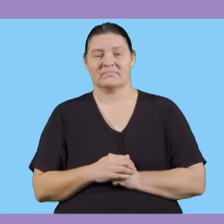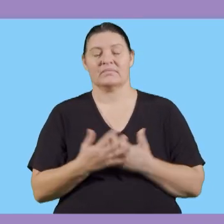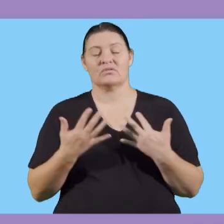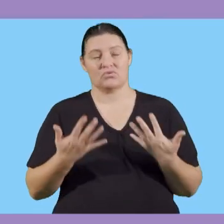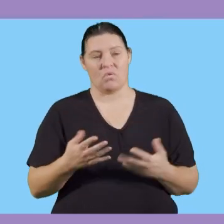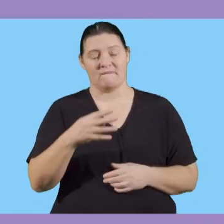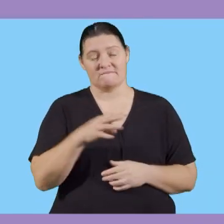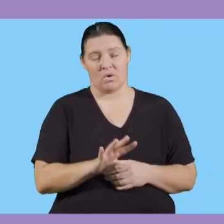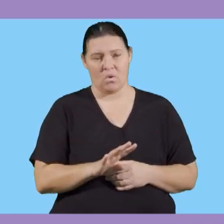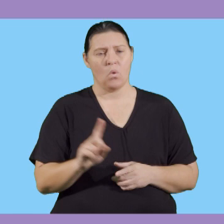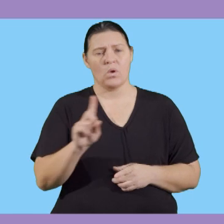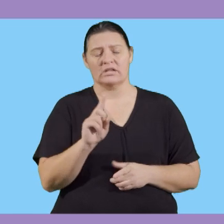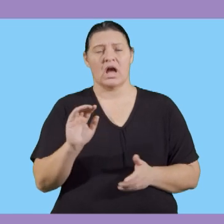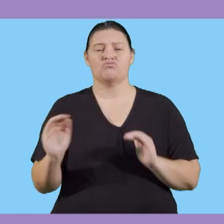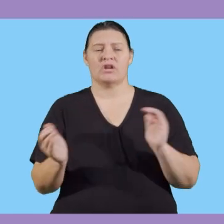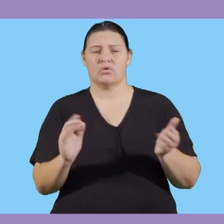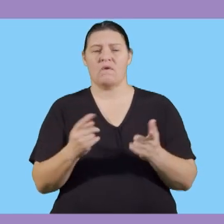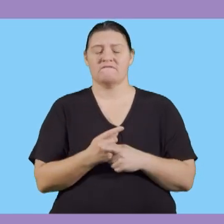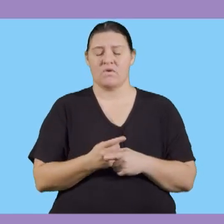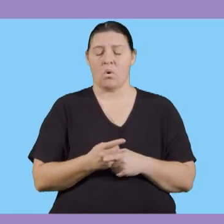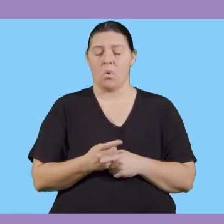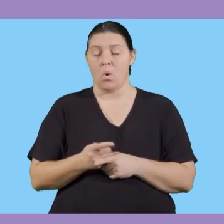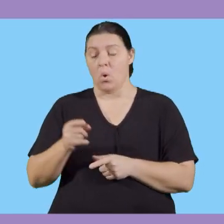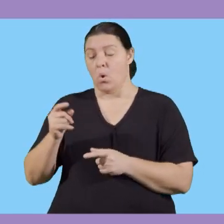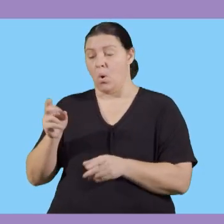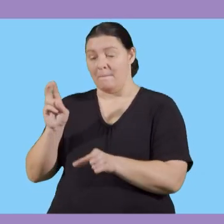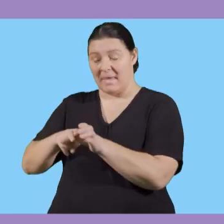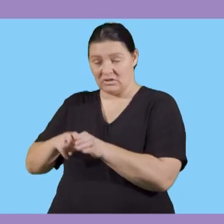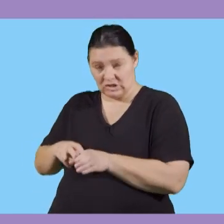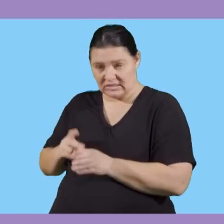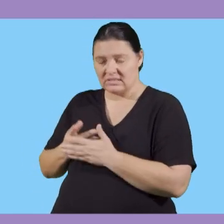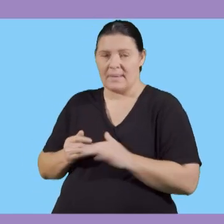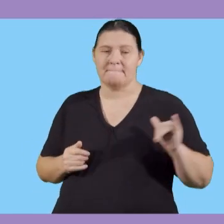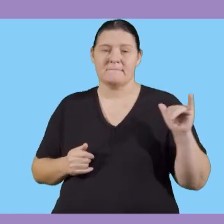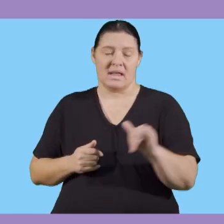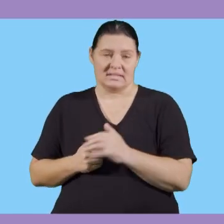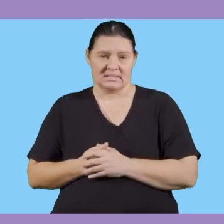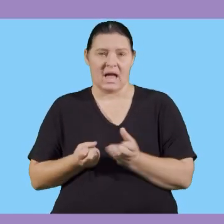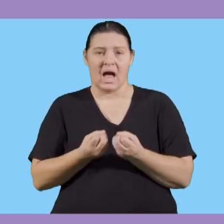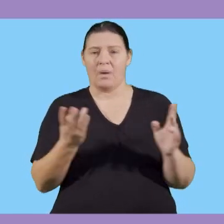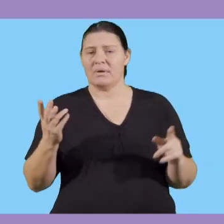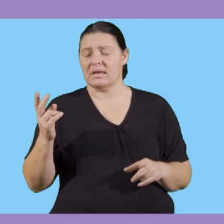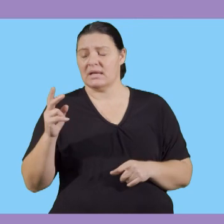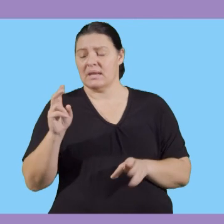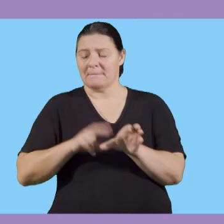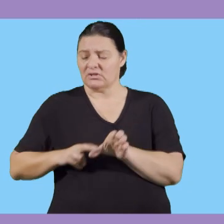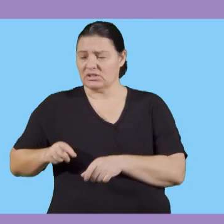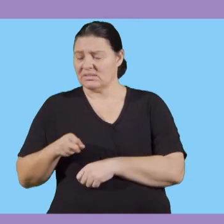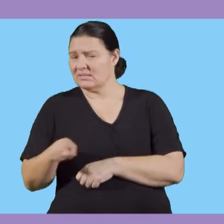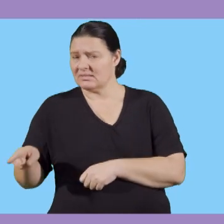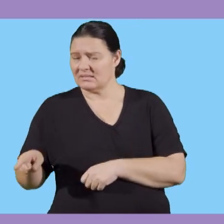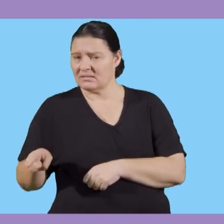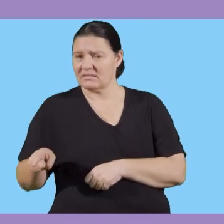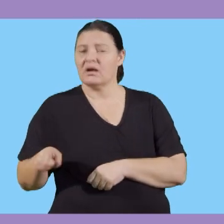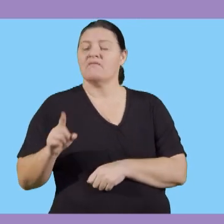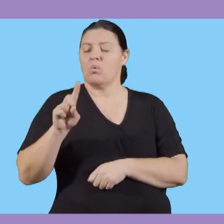Let's move on to number 4. What is the ratio of passengers to pilots? So how many passengers did we have there?